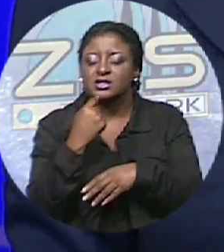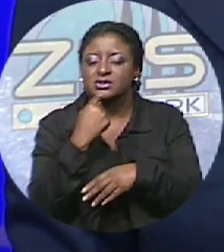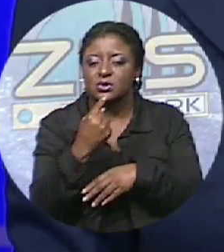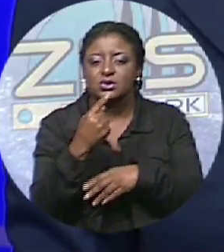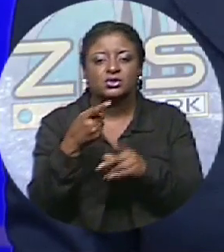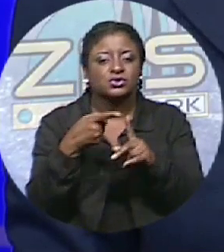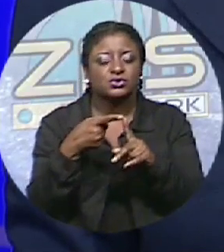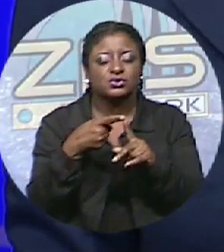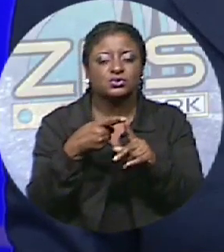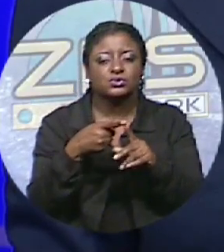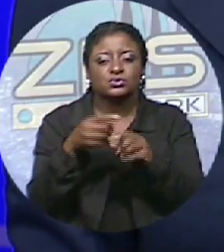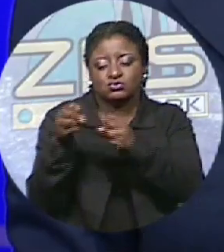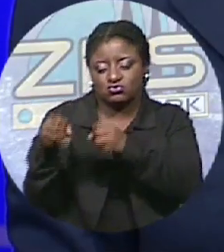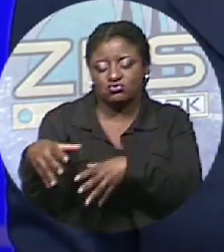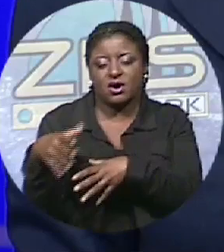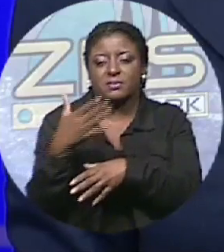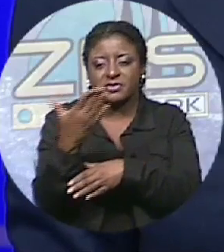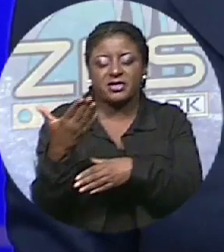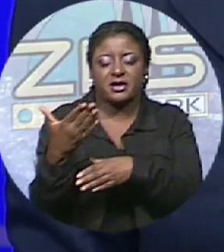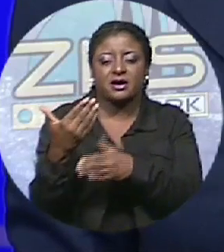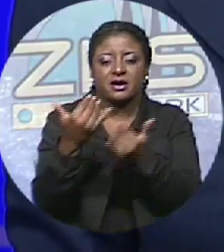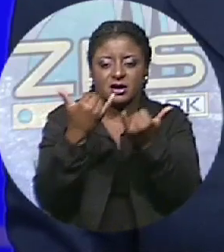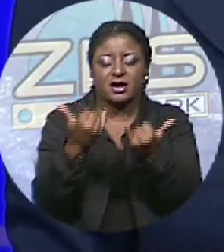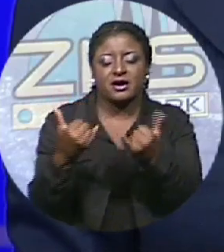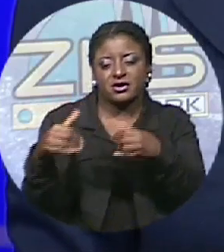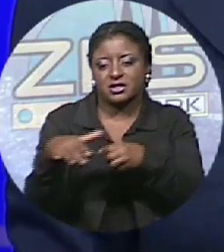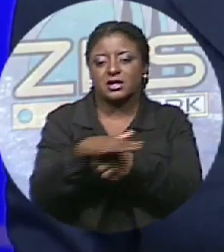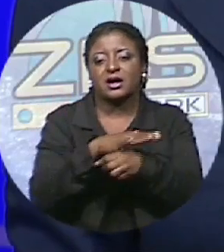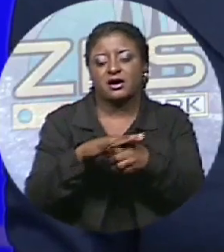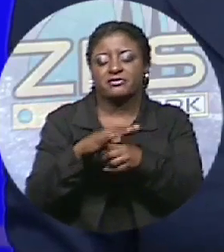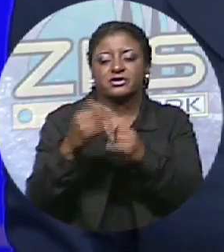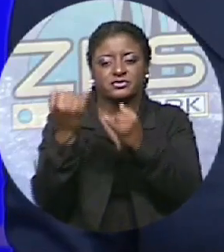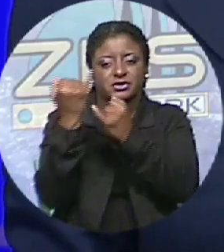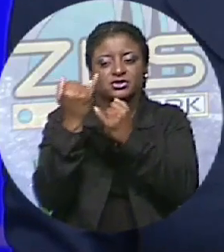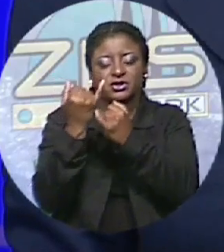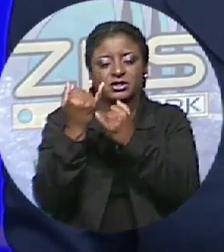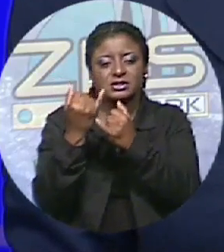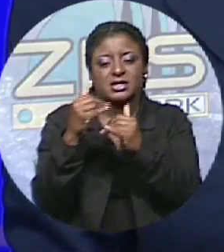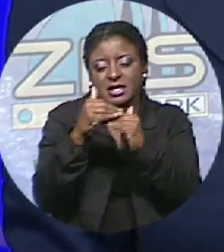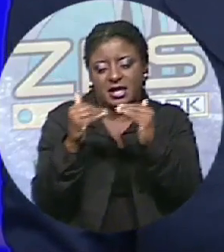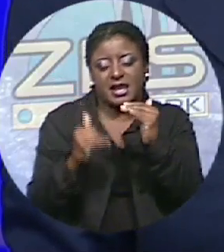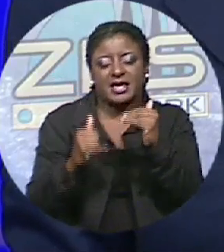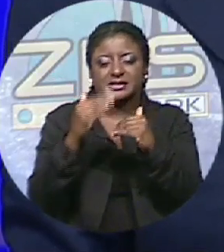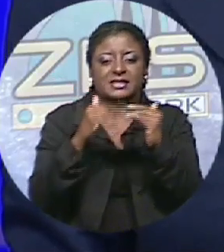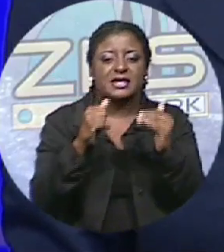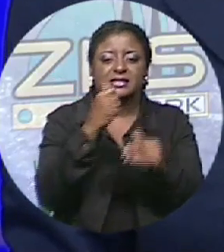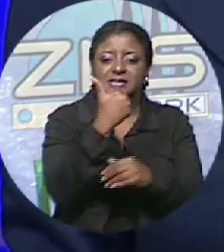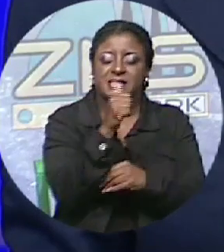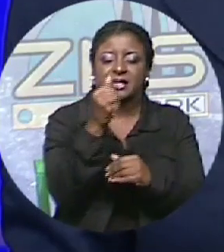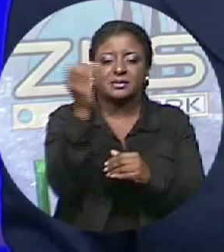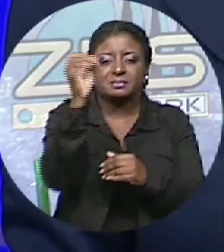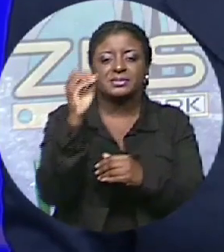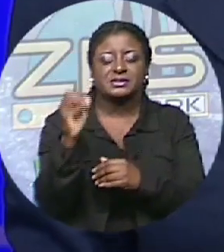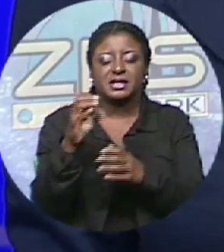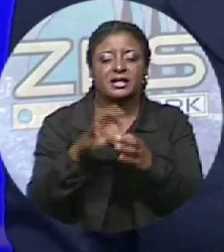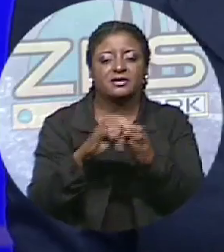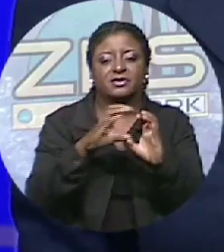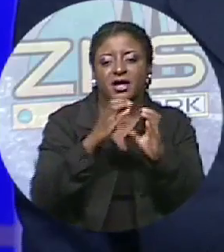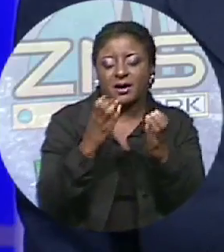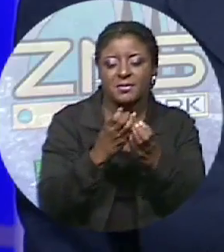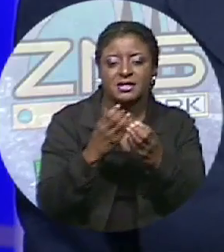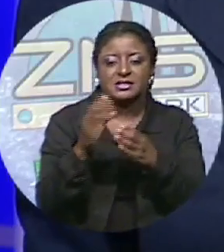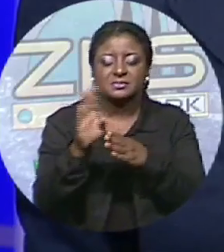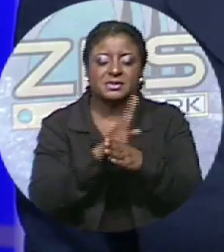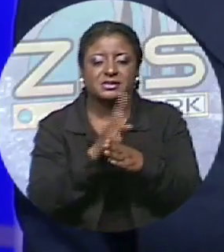coverage. Senior manager J.S. Johnson, Charles Johnson, said less than 10% of the company's business is derived from the health side